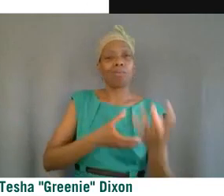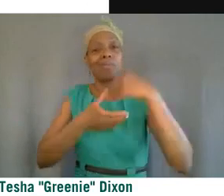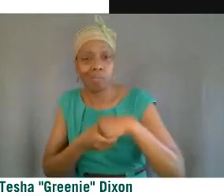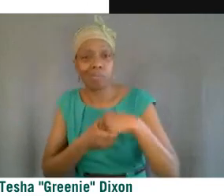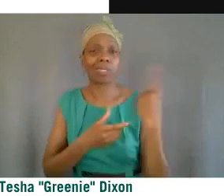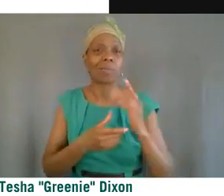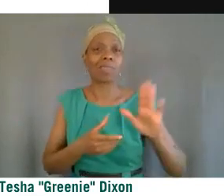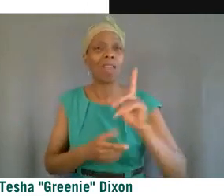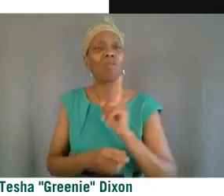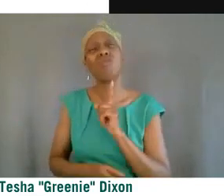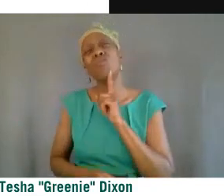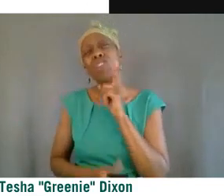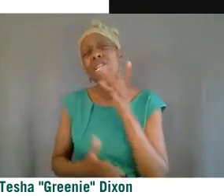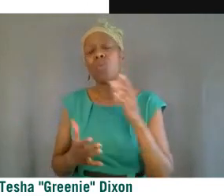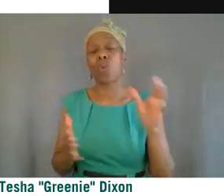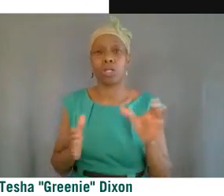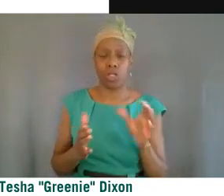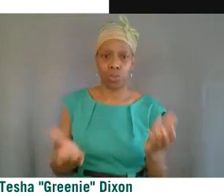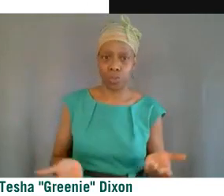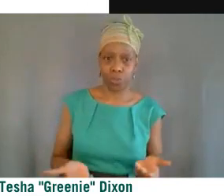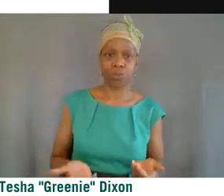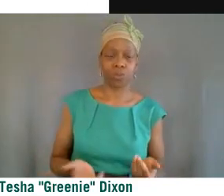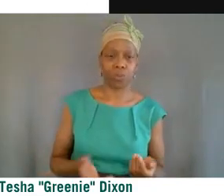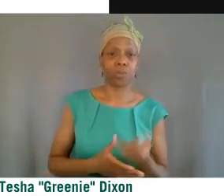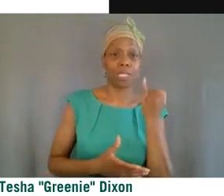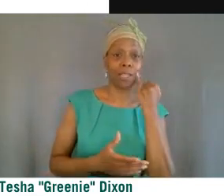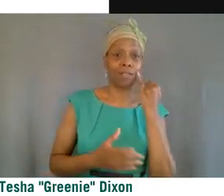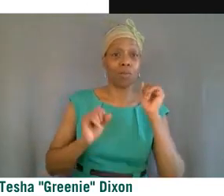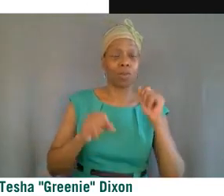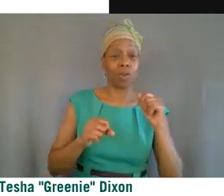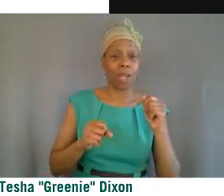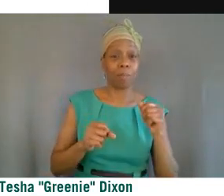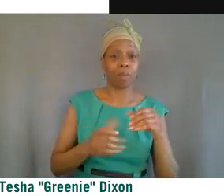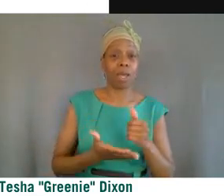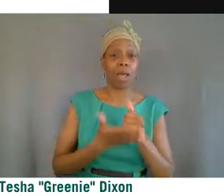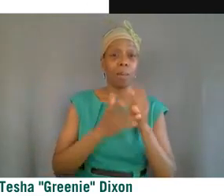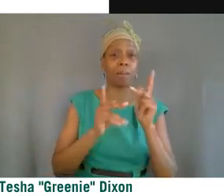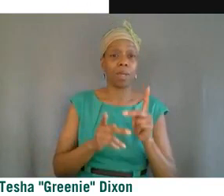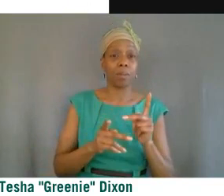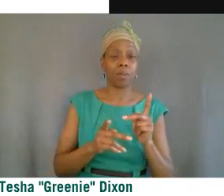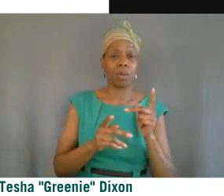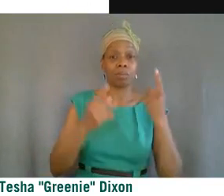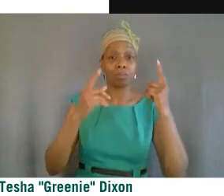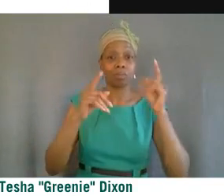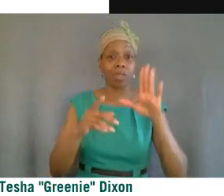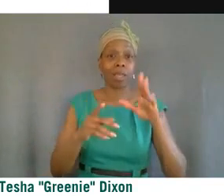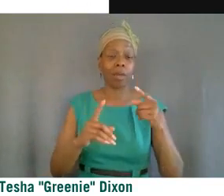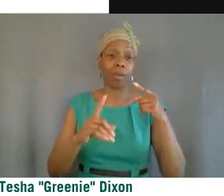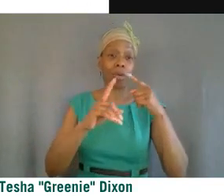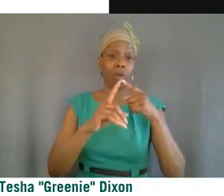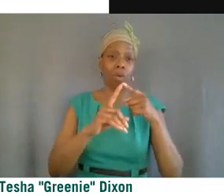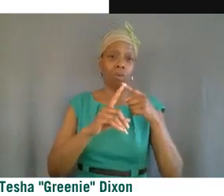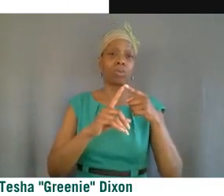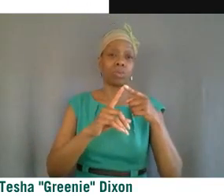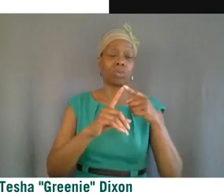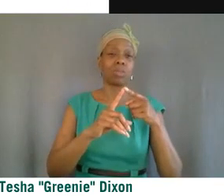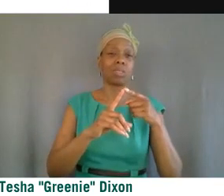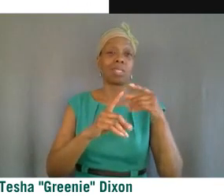do? And if we can help people to achieve their goals in